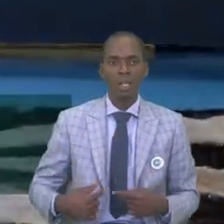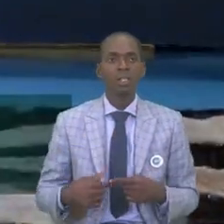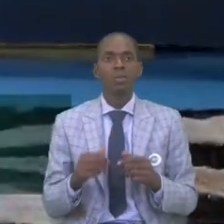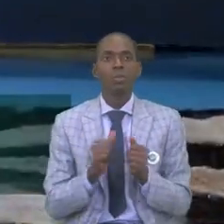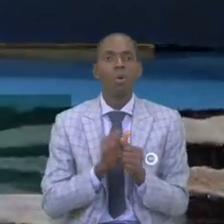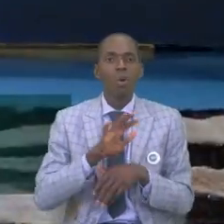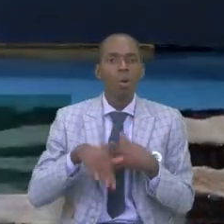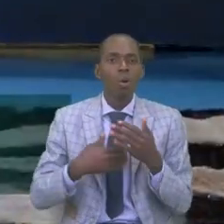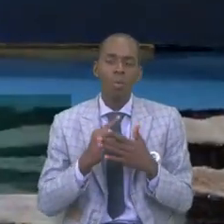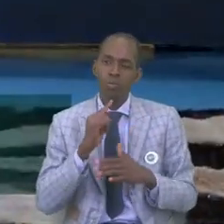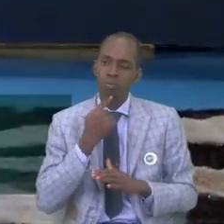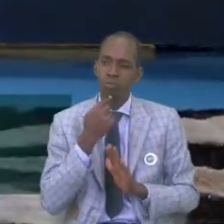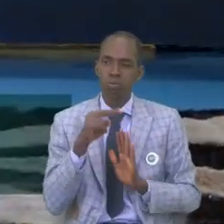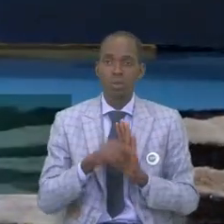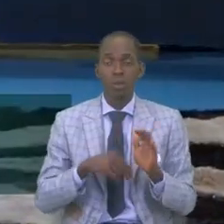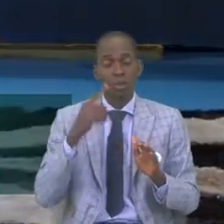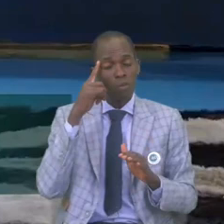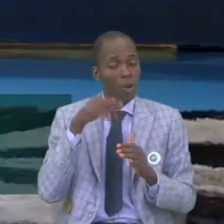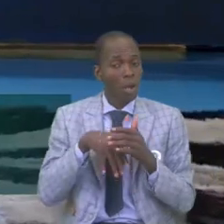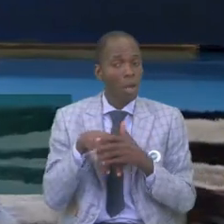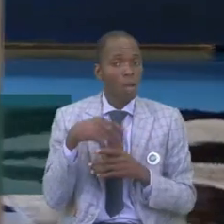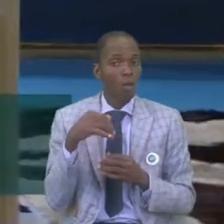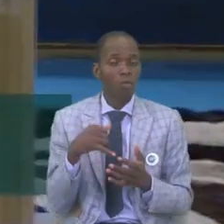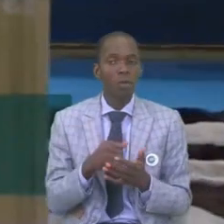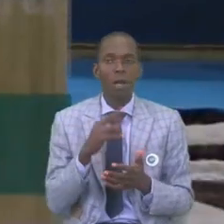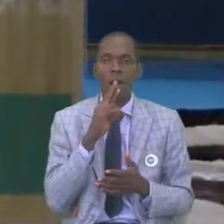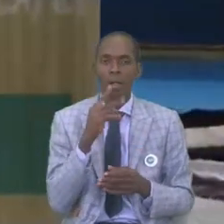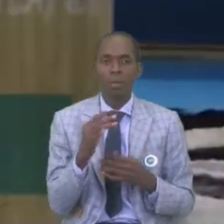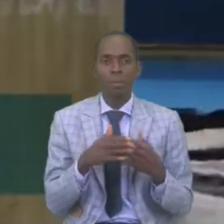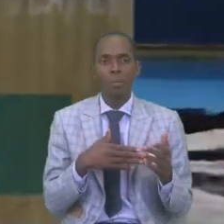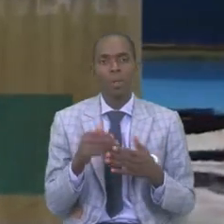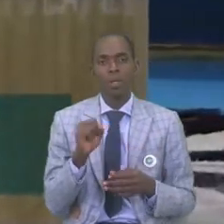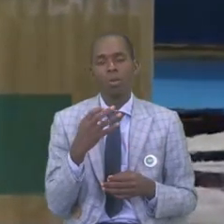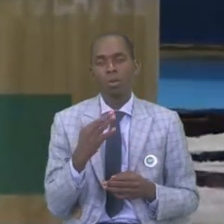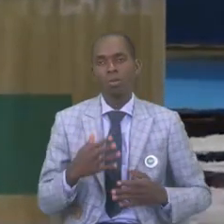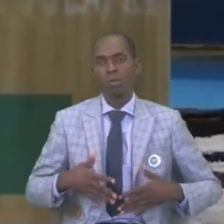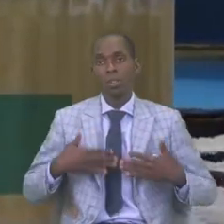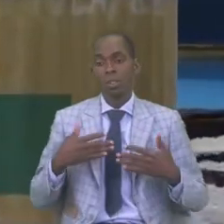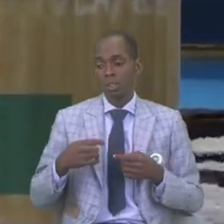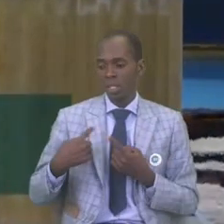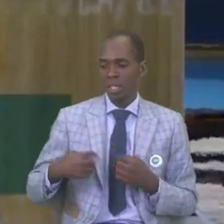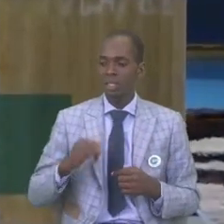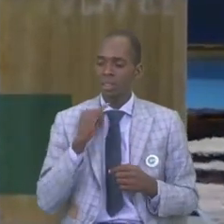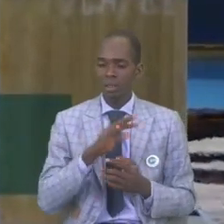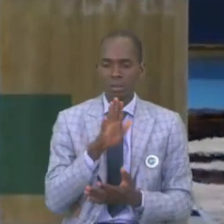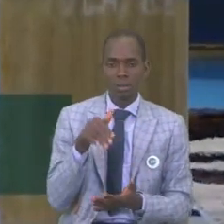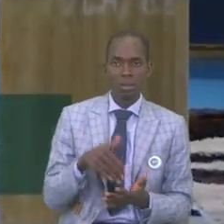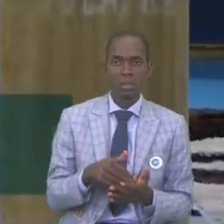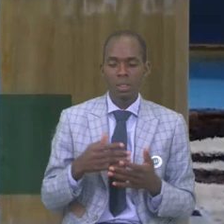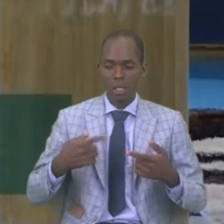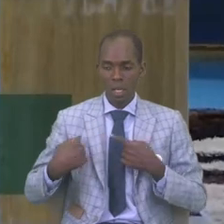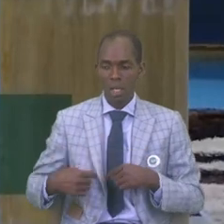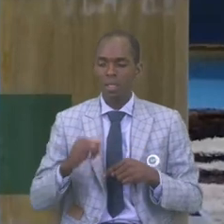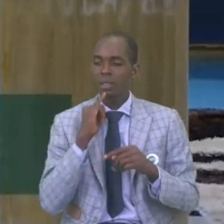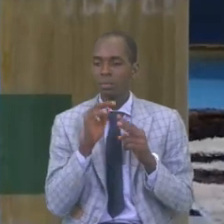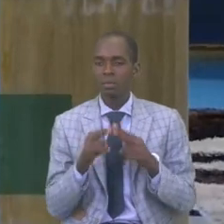of life. Out of it are the issues of life. The heart is so central. The heart is so important that you